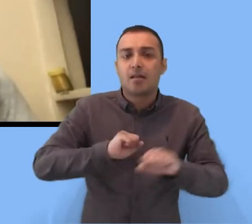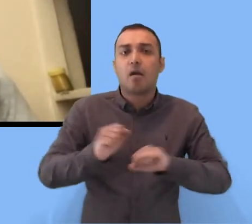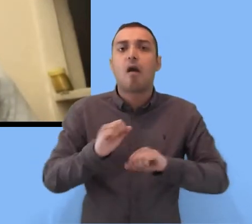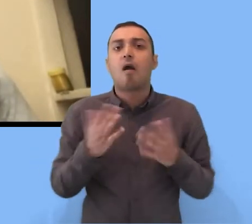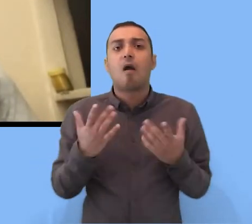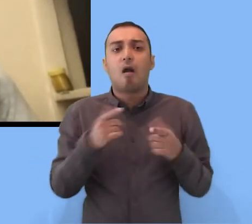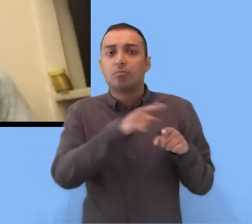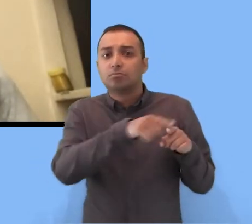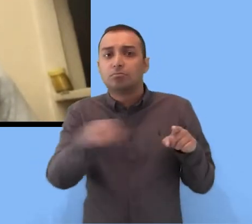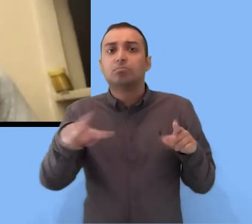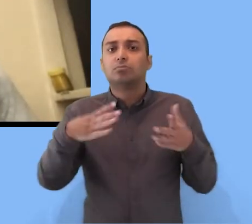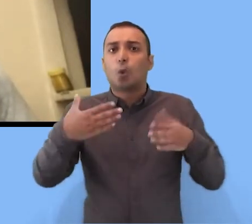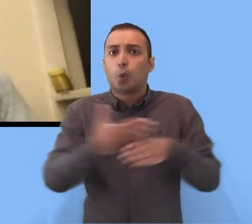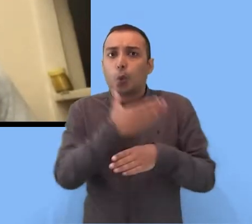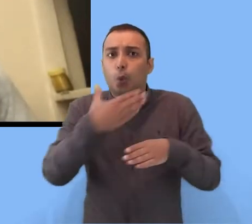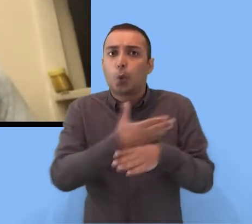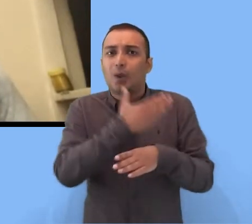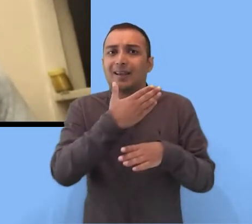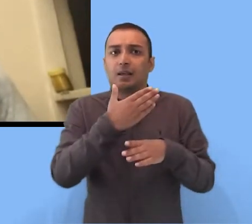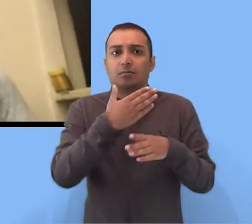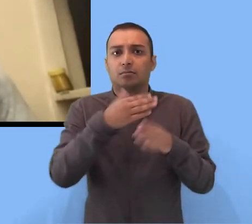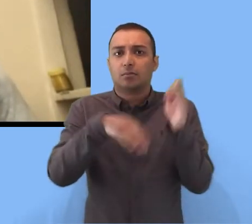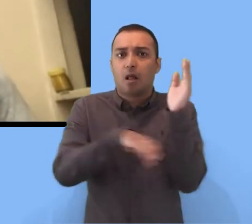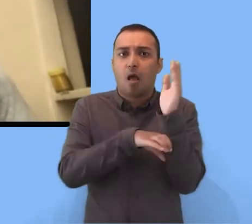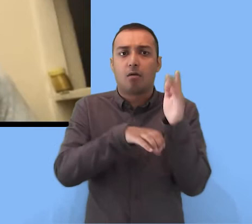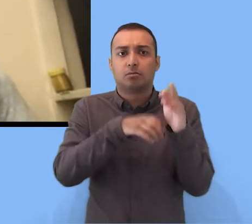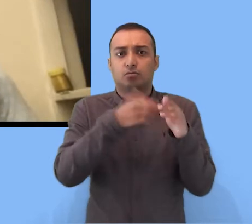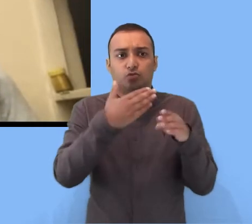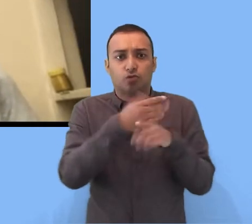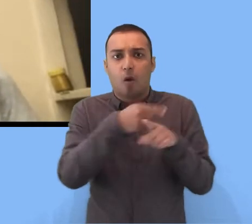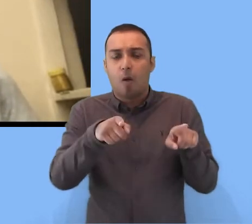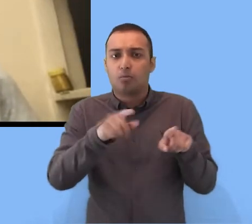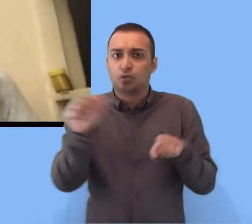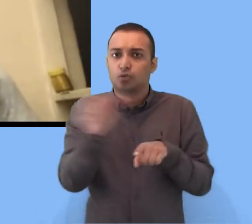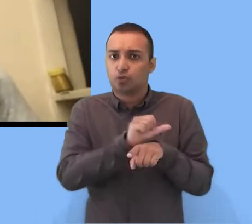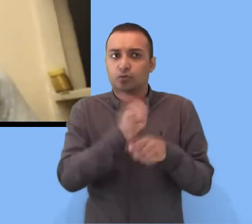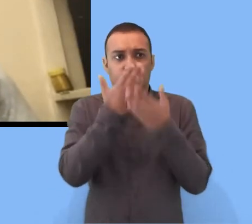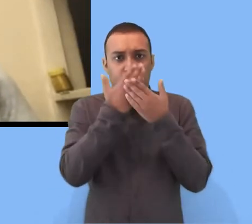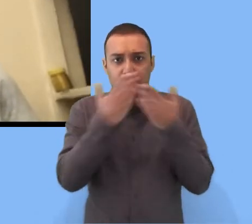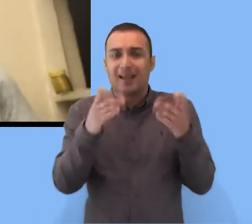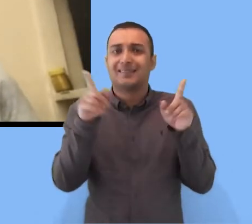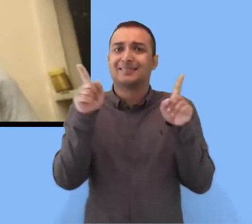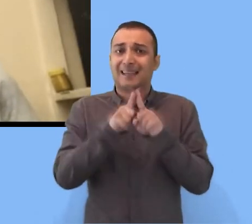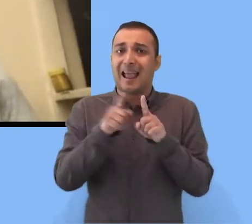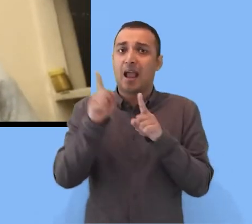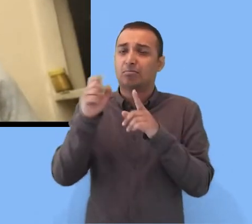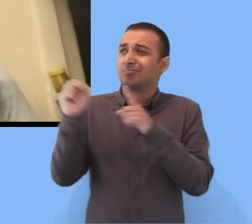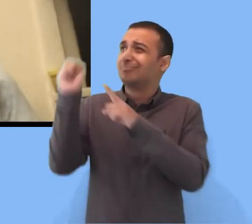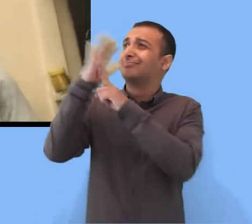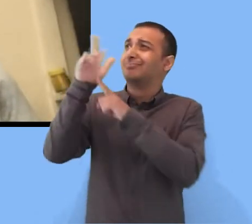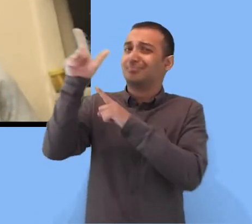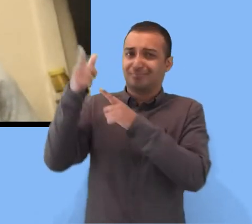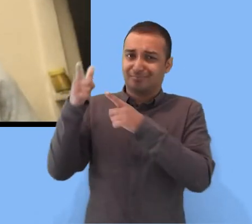and dignity that we would treat the CEOs and executive management teams with.